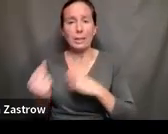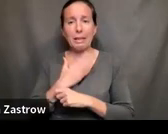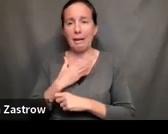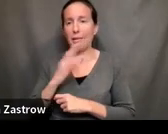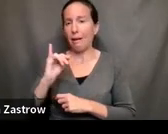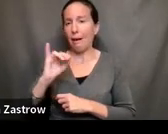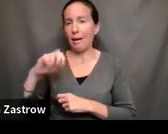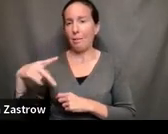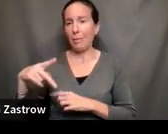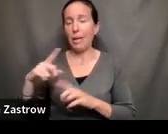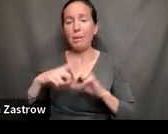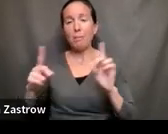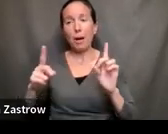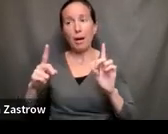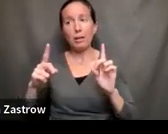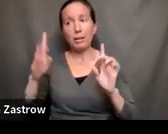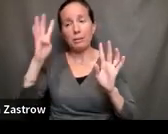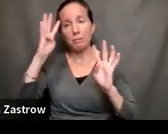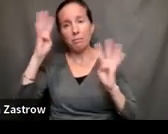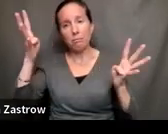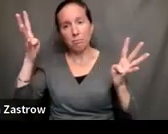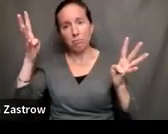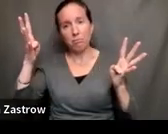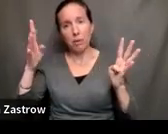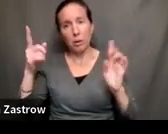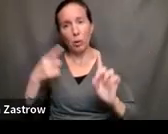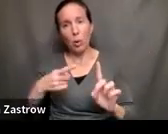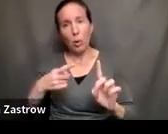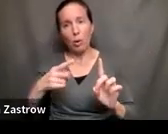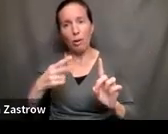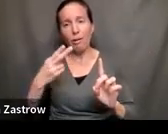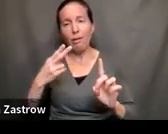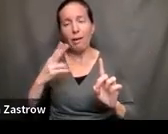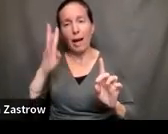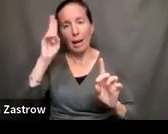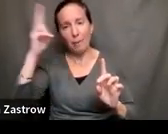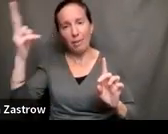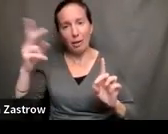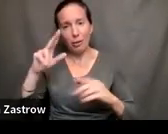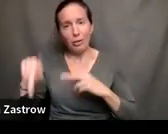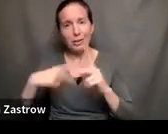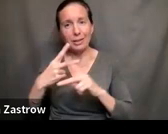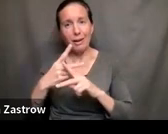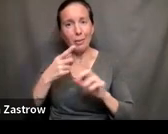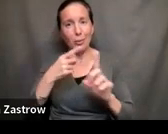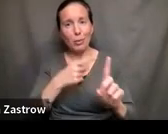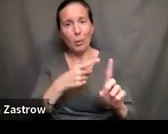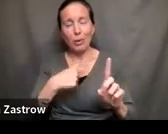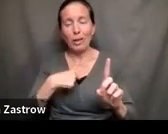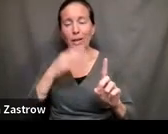little hypothetical goal. And we are happy to work with you on any of that.